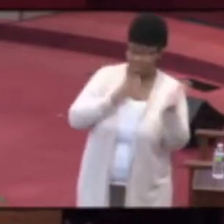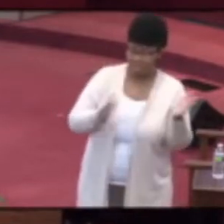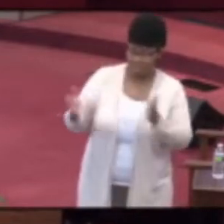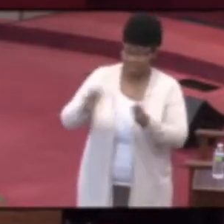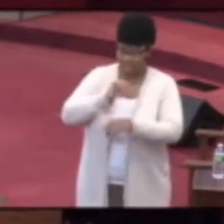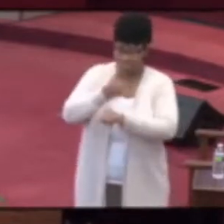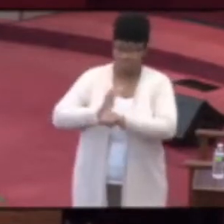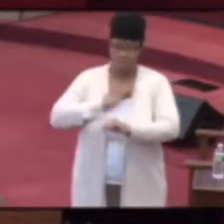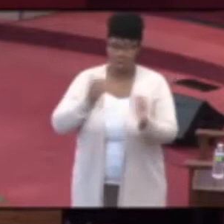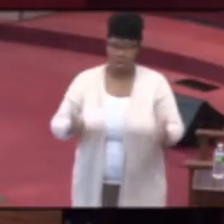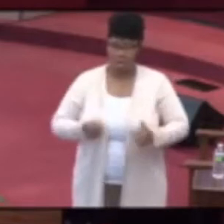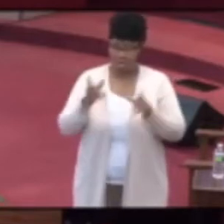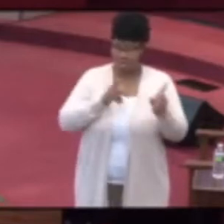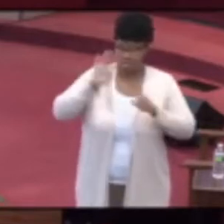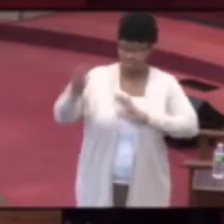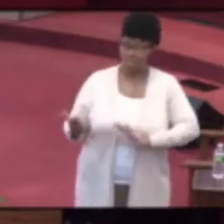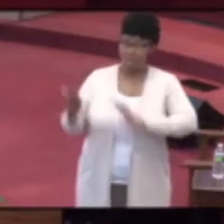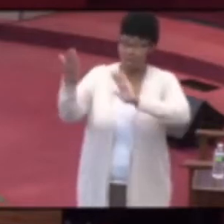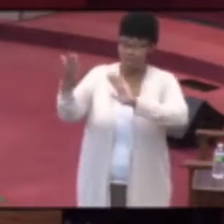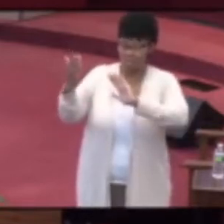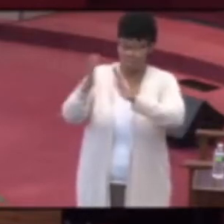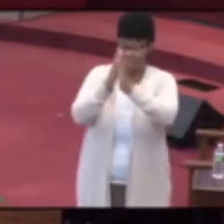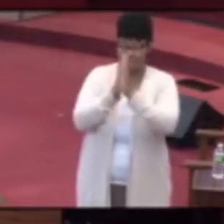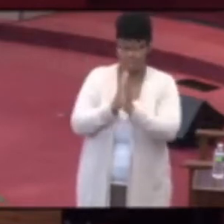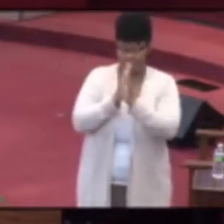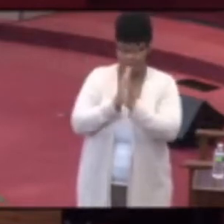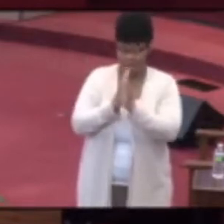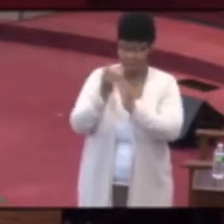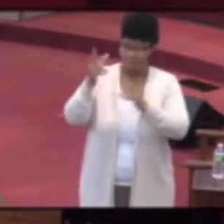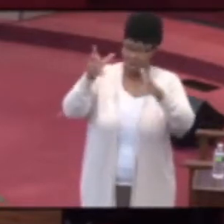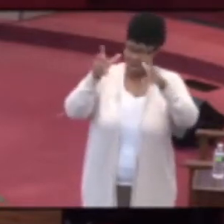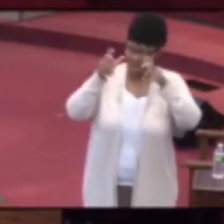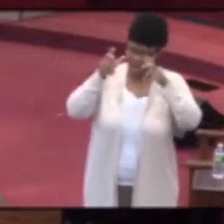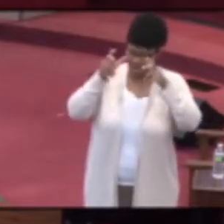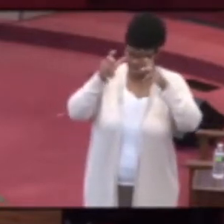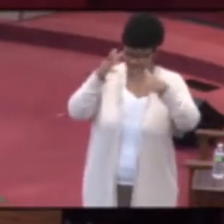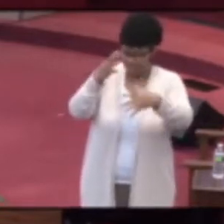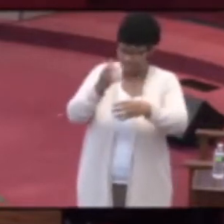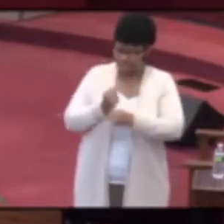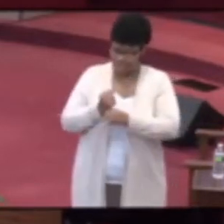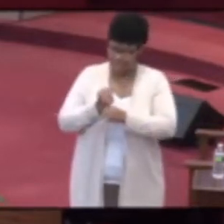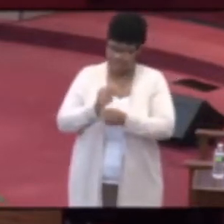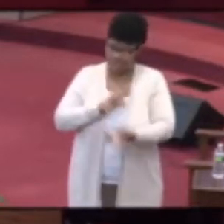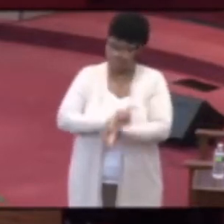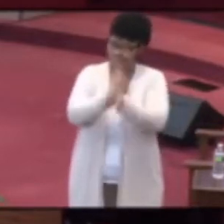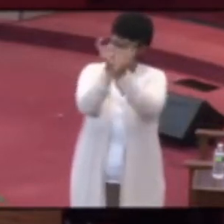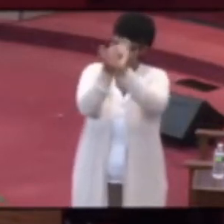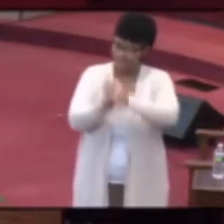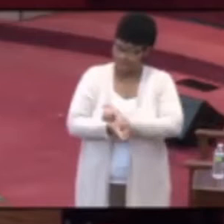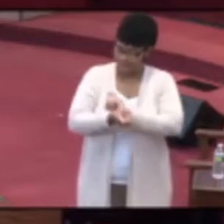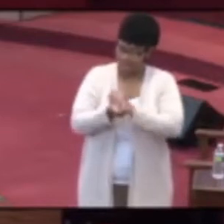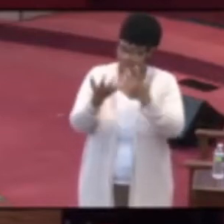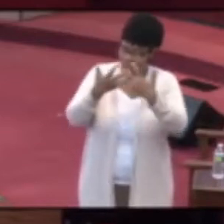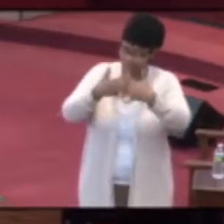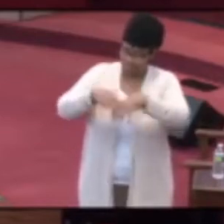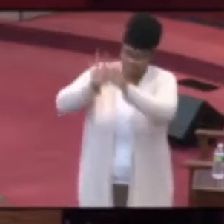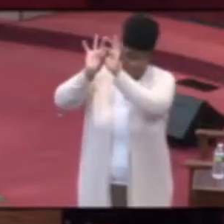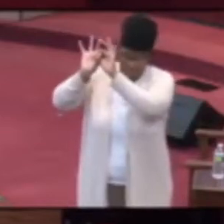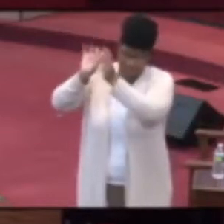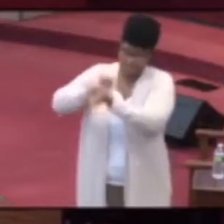our lives in his presence. Prayer is to listen and then to receive and to be changed and conformed